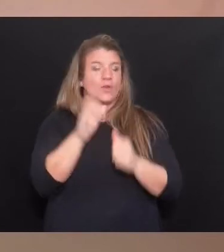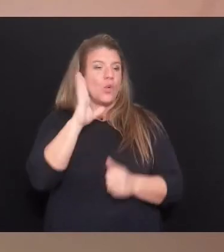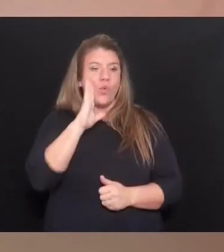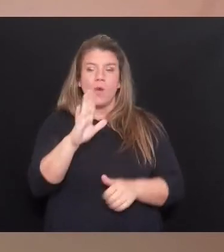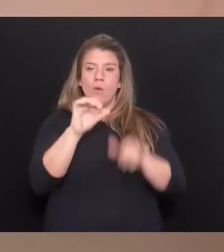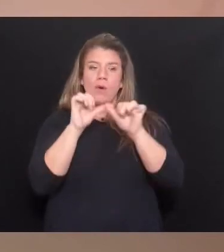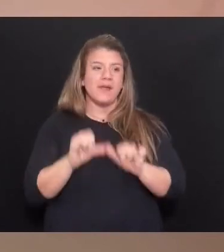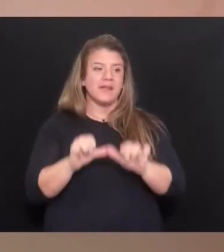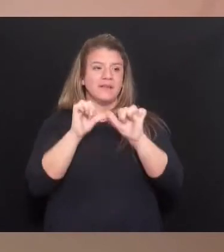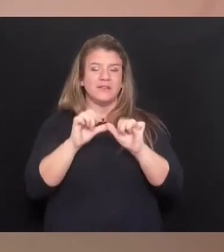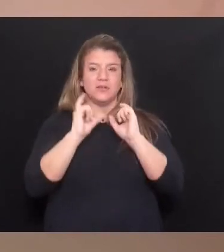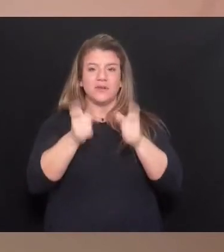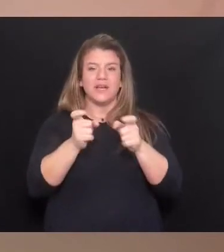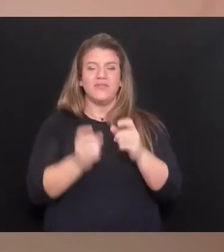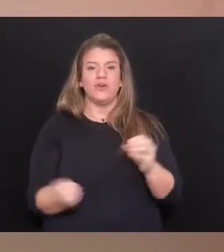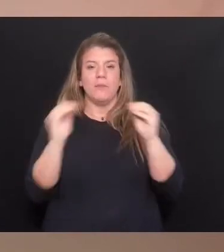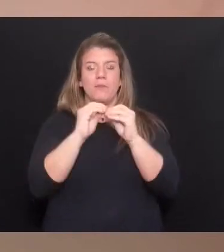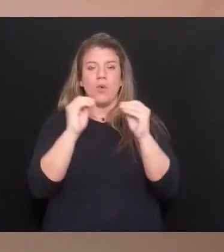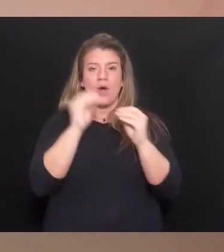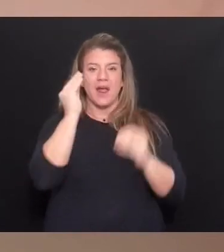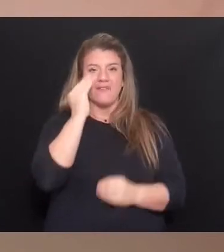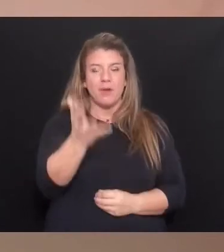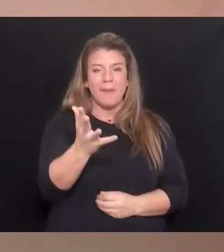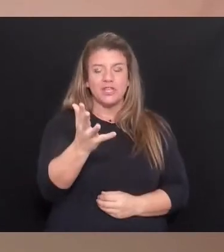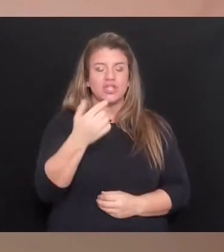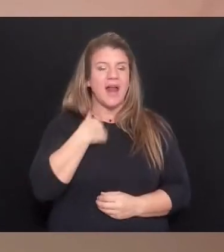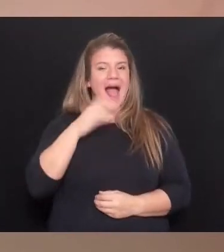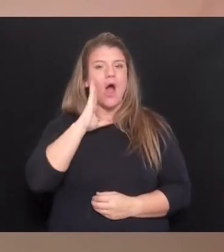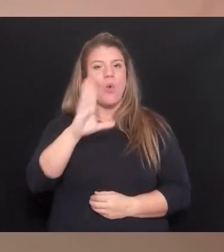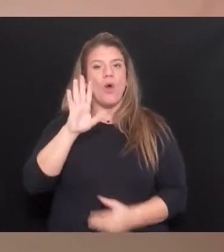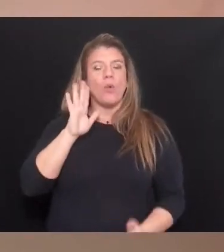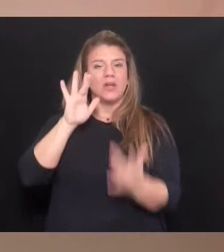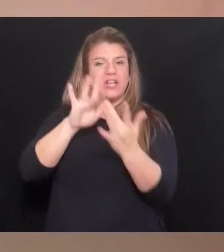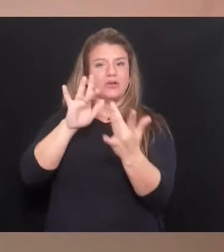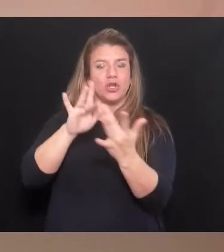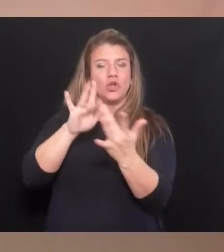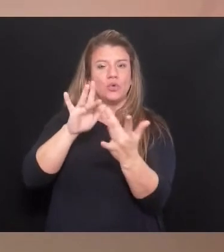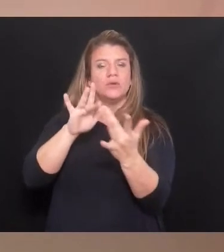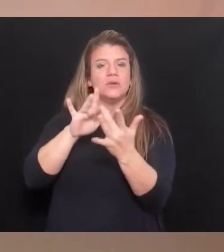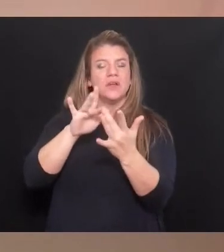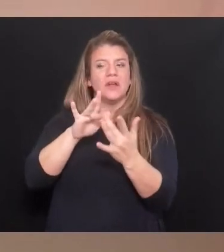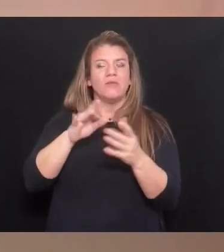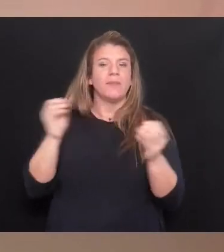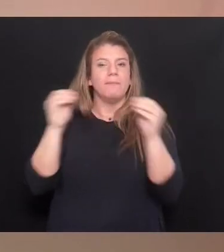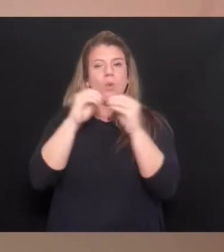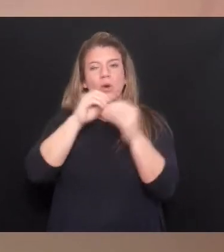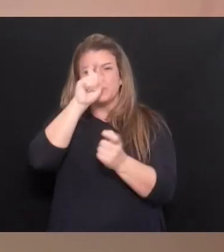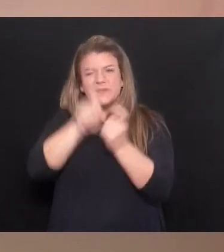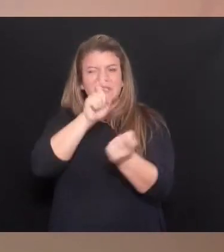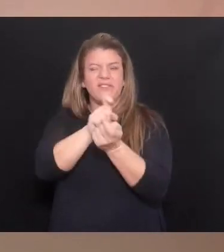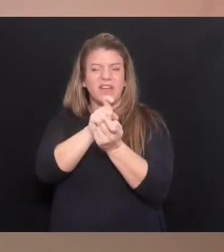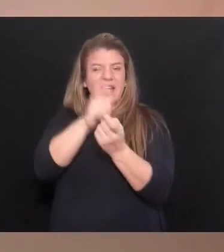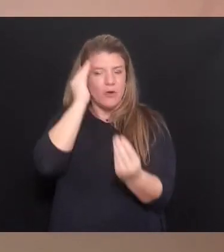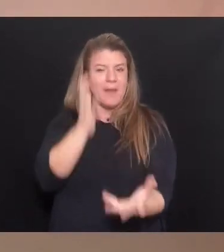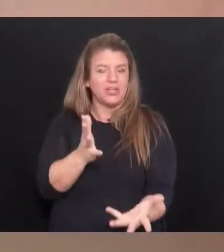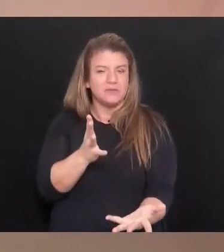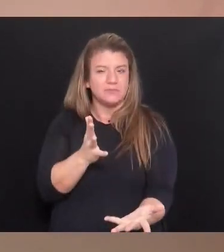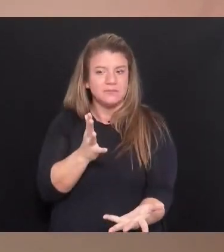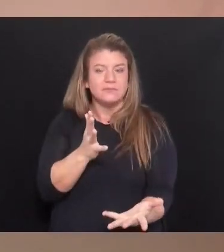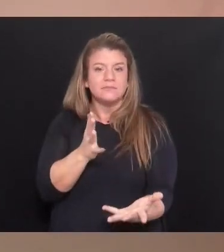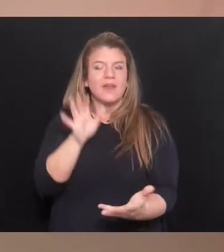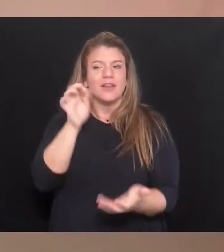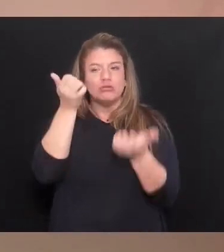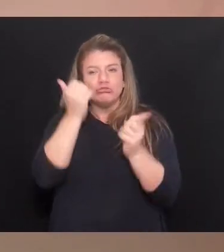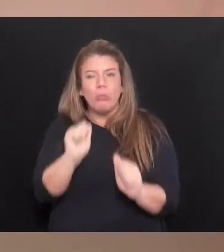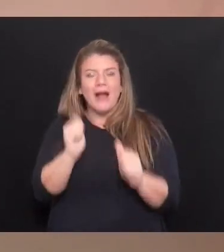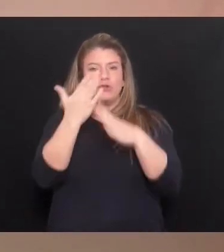continue to give you more updated numbers, and I'll reach out to you with some specific additional updates that try